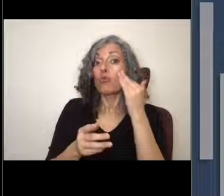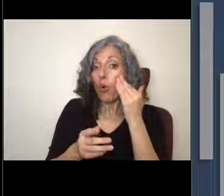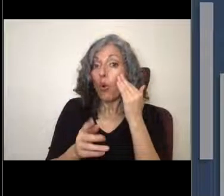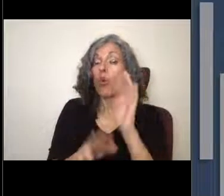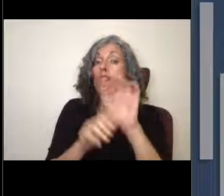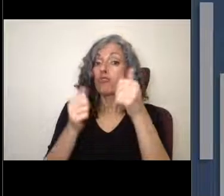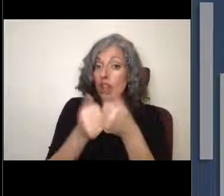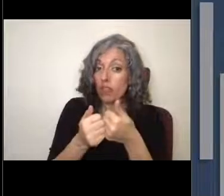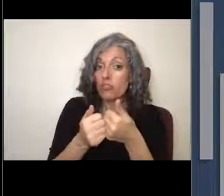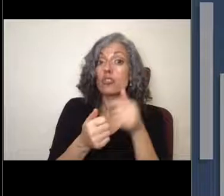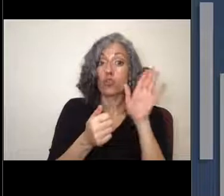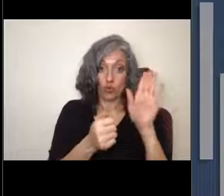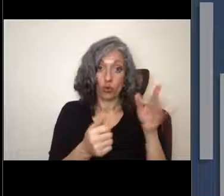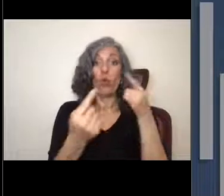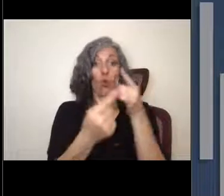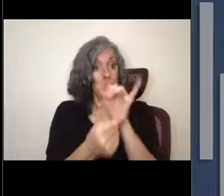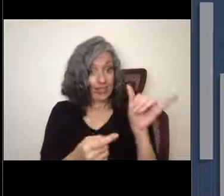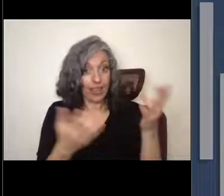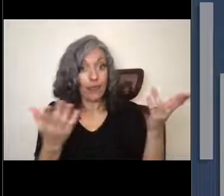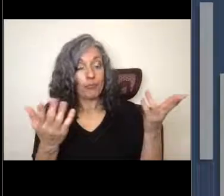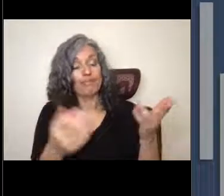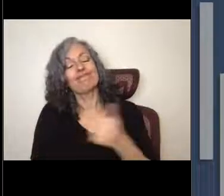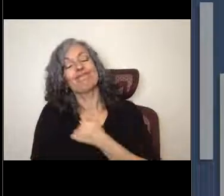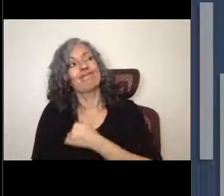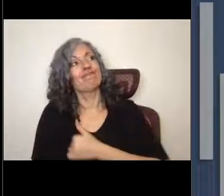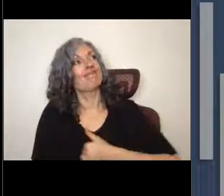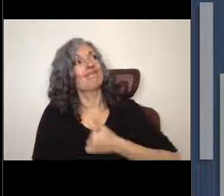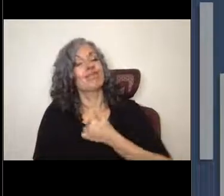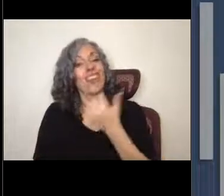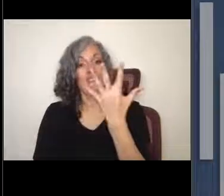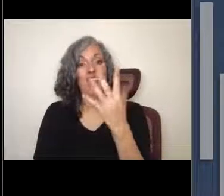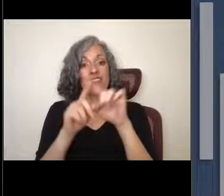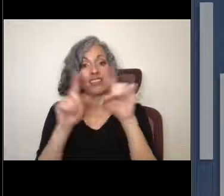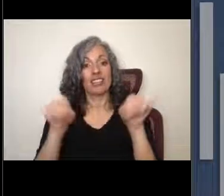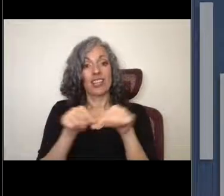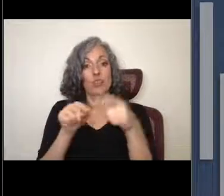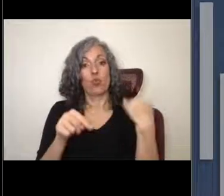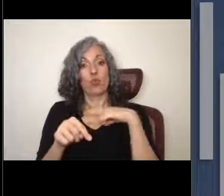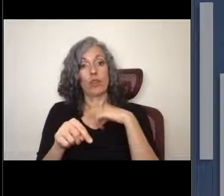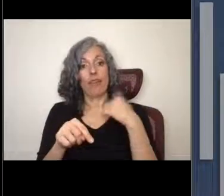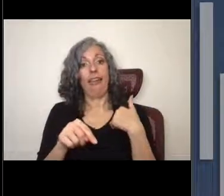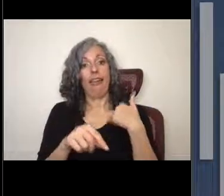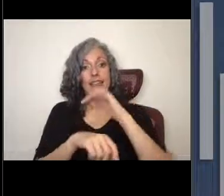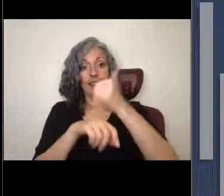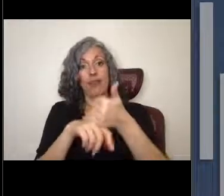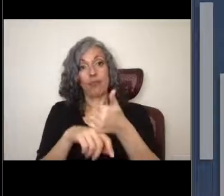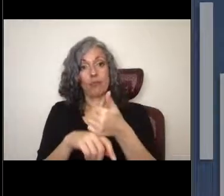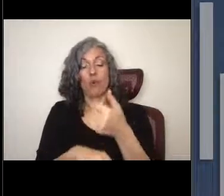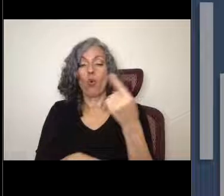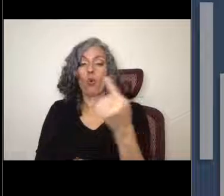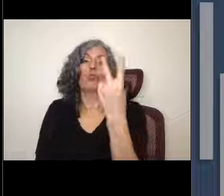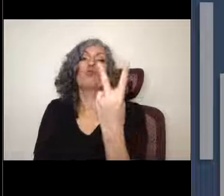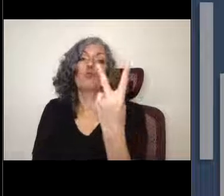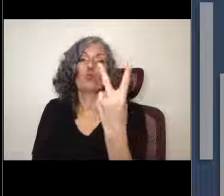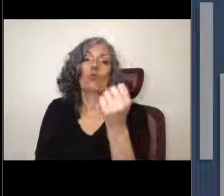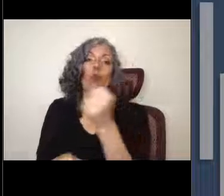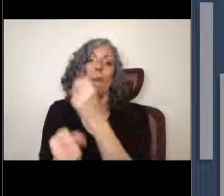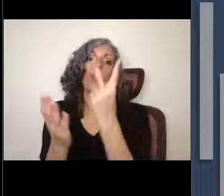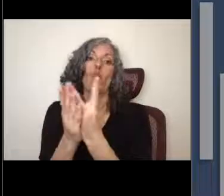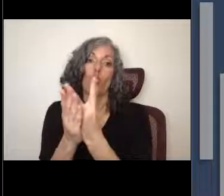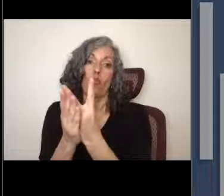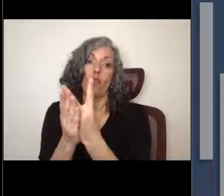as well. Unfortunately, out of the 5 signs that we were planning to put out there, only 2 got approved.